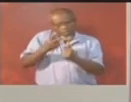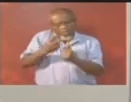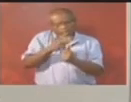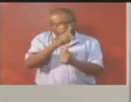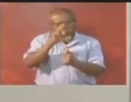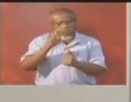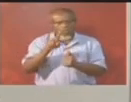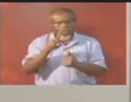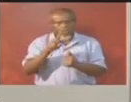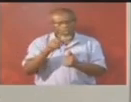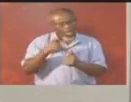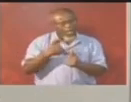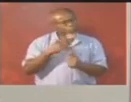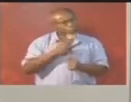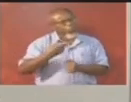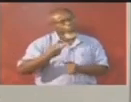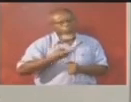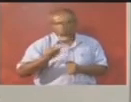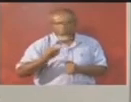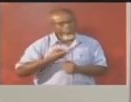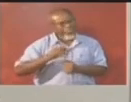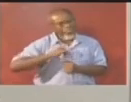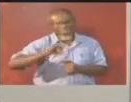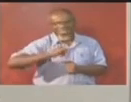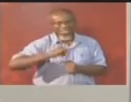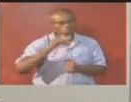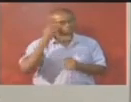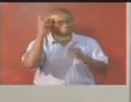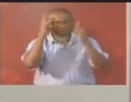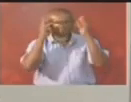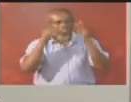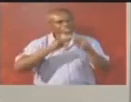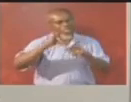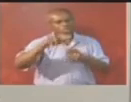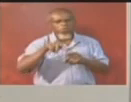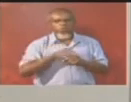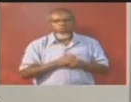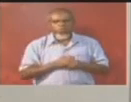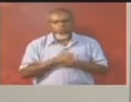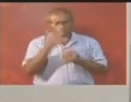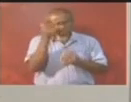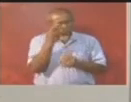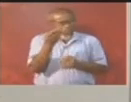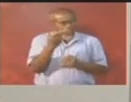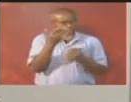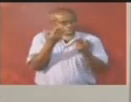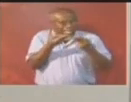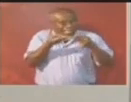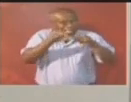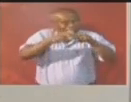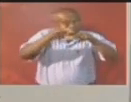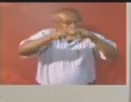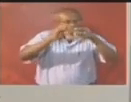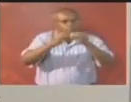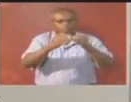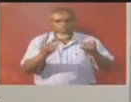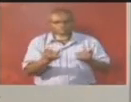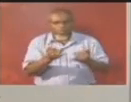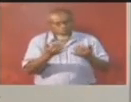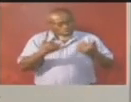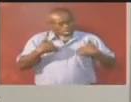am in turn baffled by the continued questions on why are we still having these high numbers. If we are in the midst of